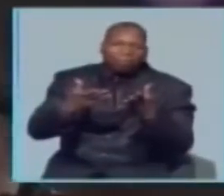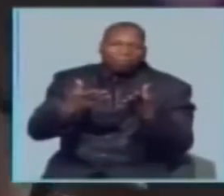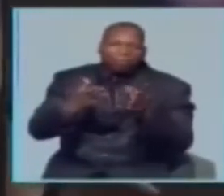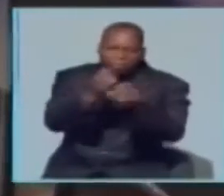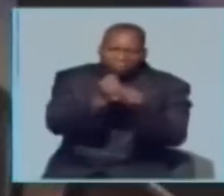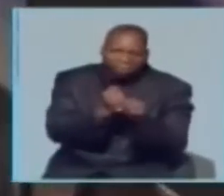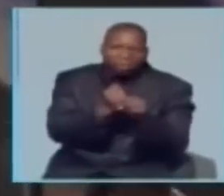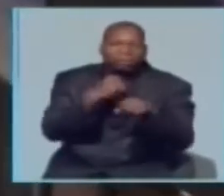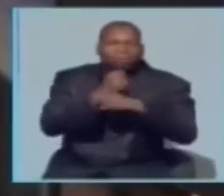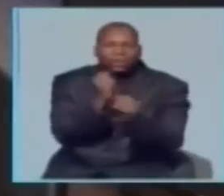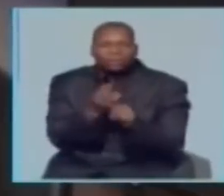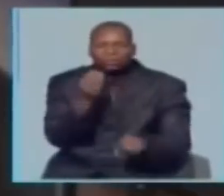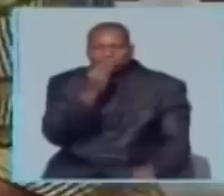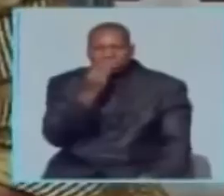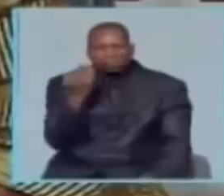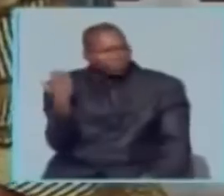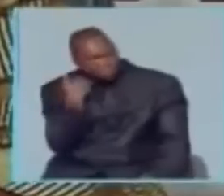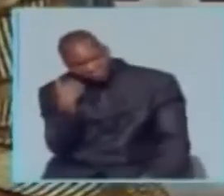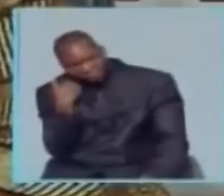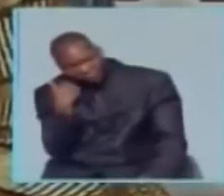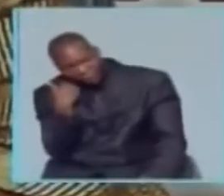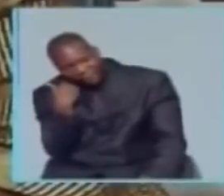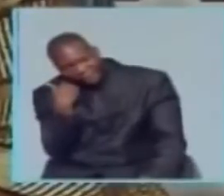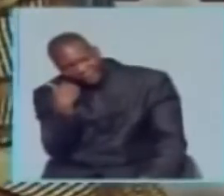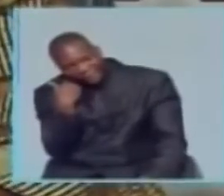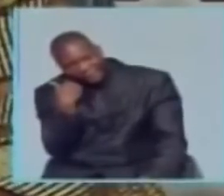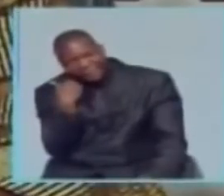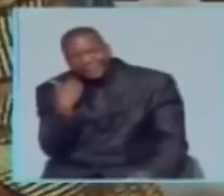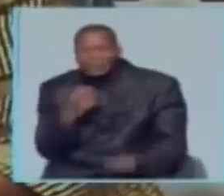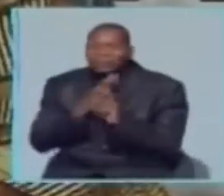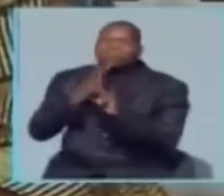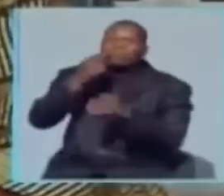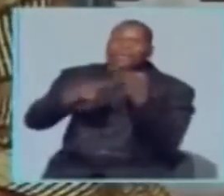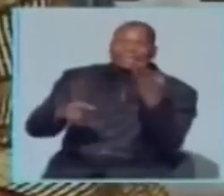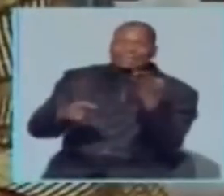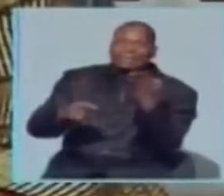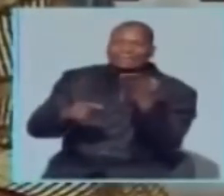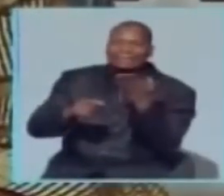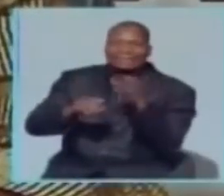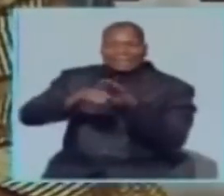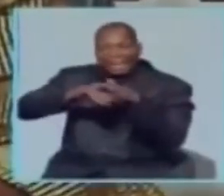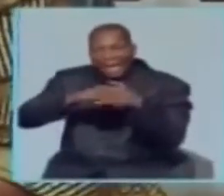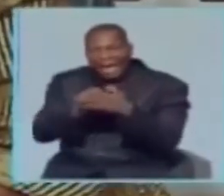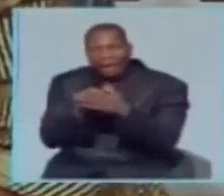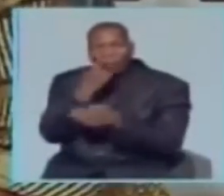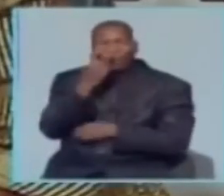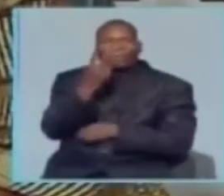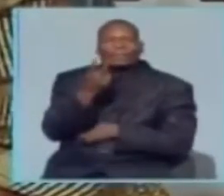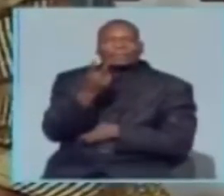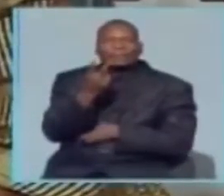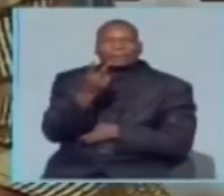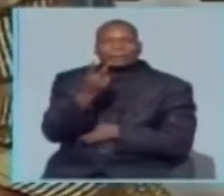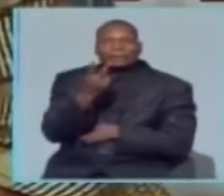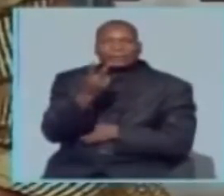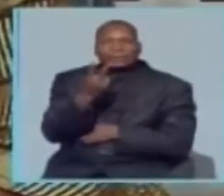food security. Again, the solution is, for the way we see it, is not really big solar farms